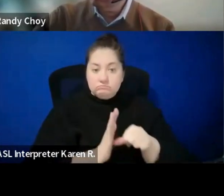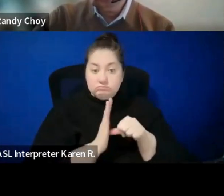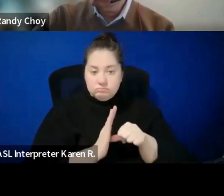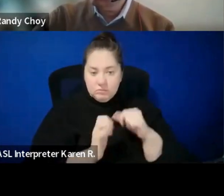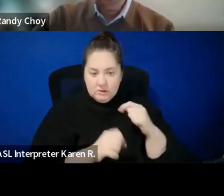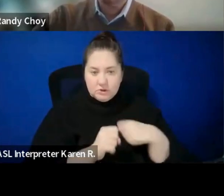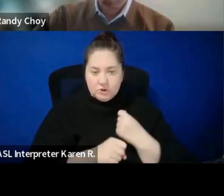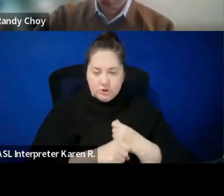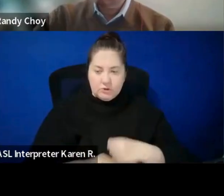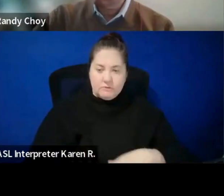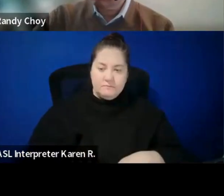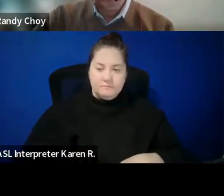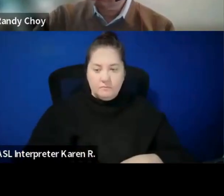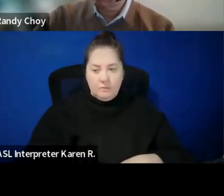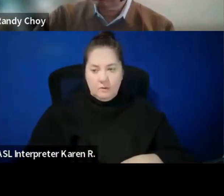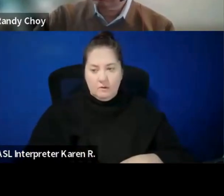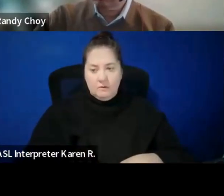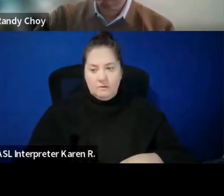year.